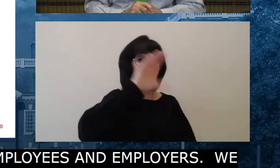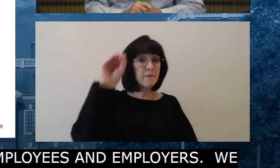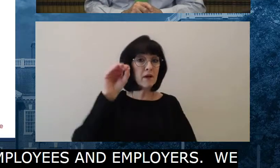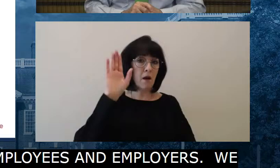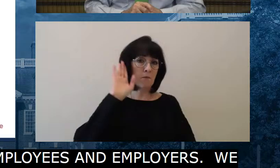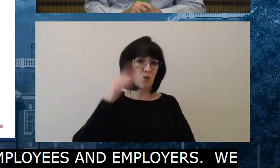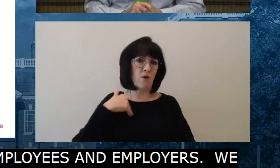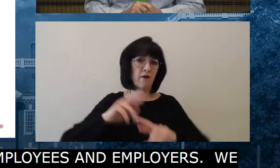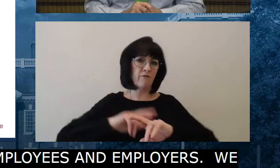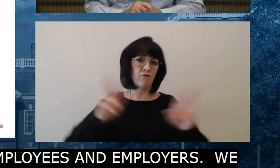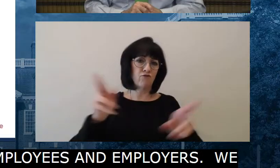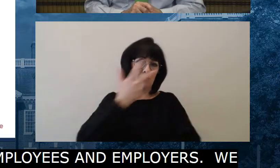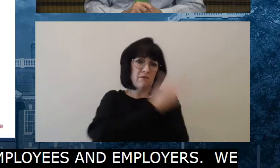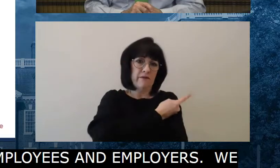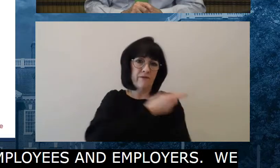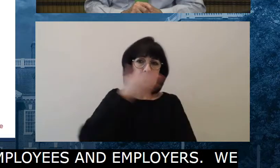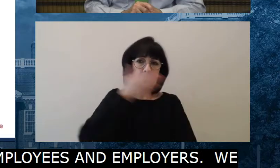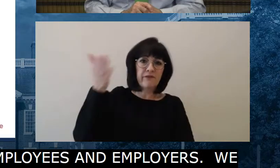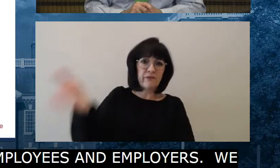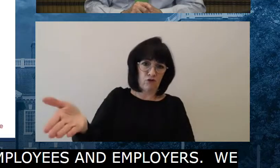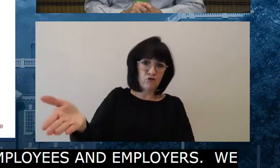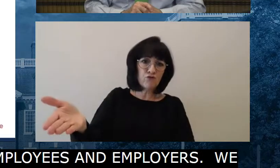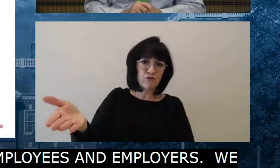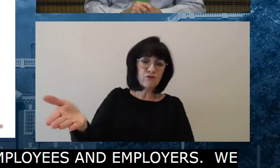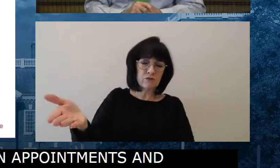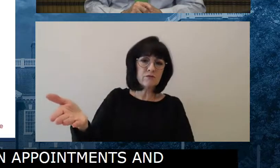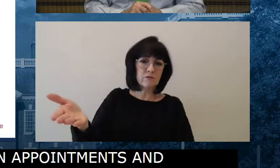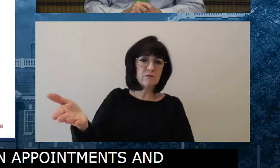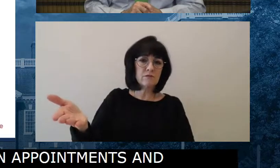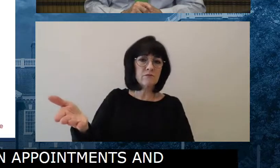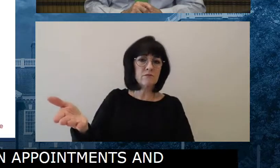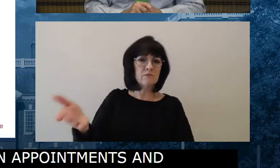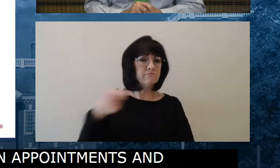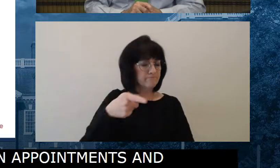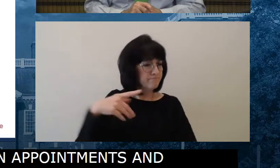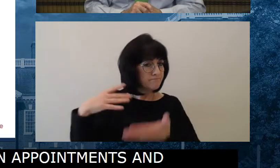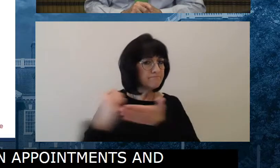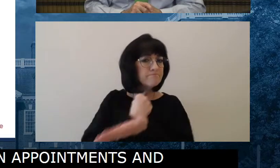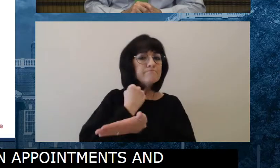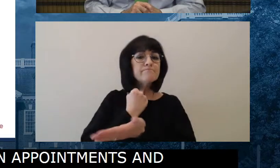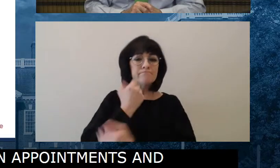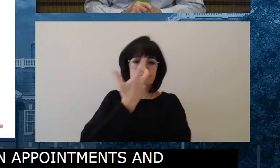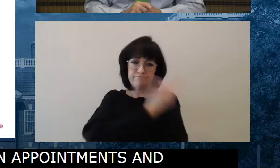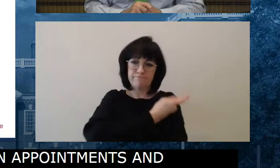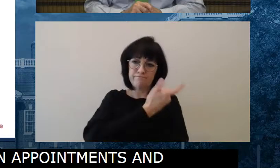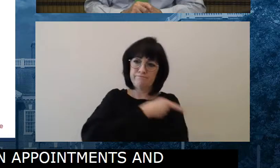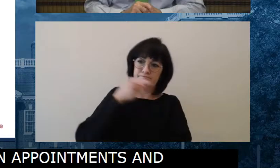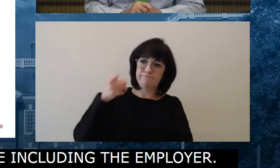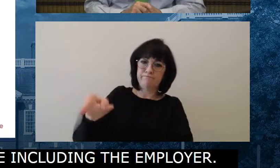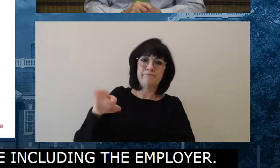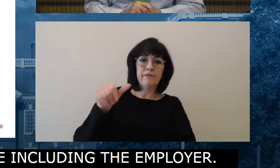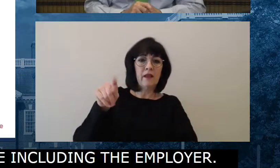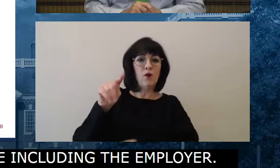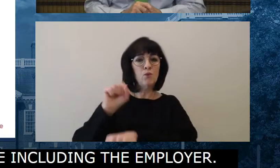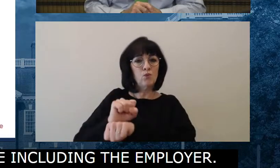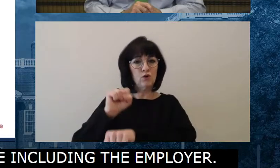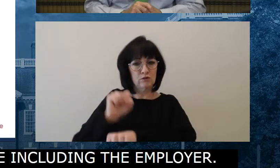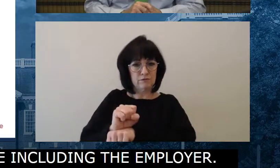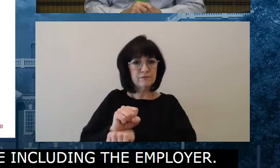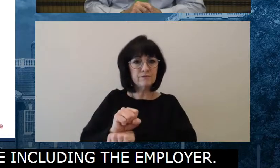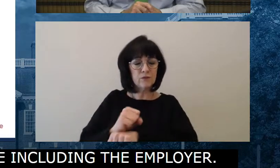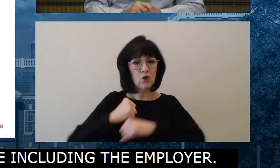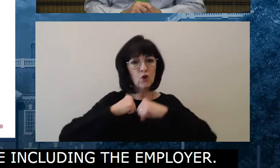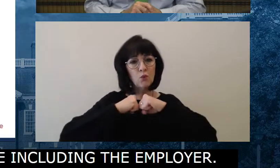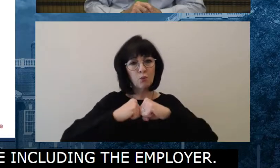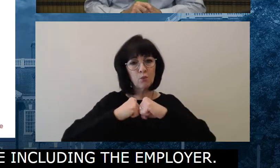we're really asking our medical providers, as Dr. Rattay said, to help us with identifying those